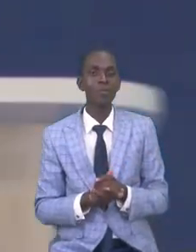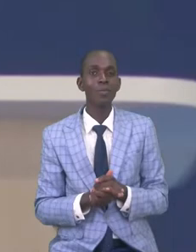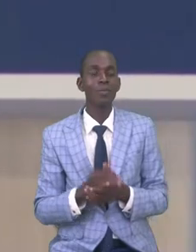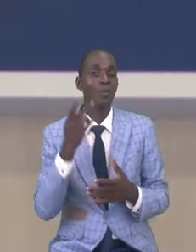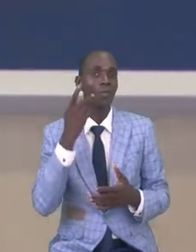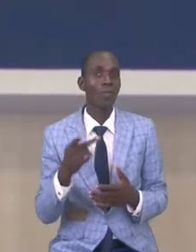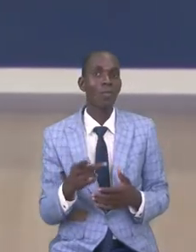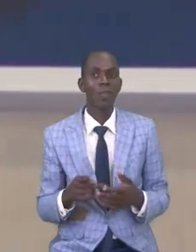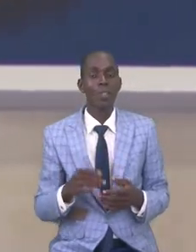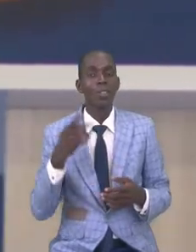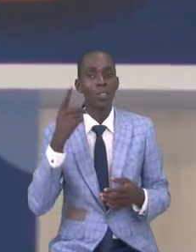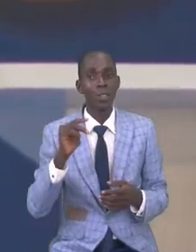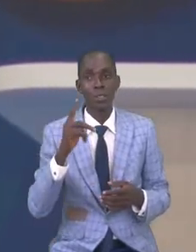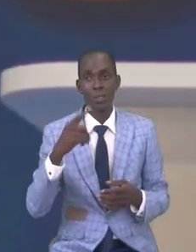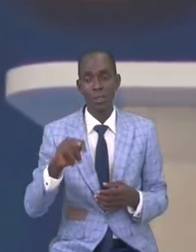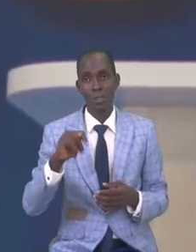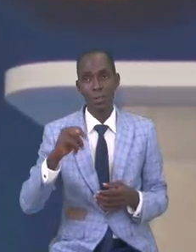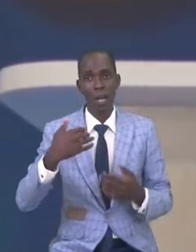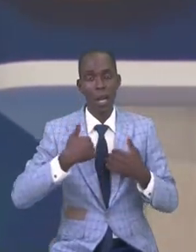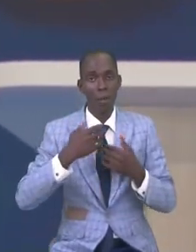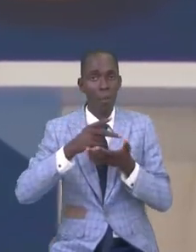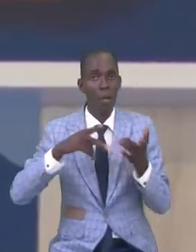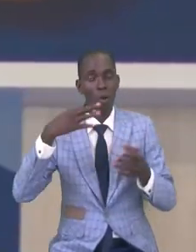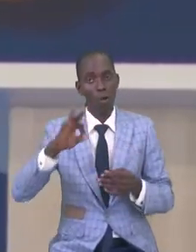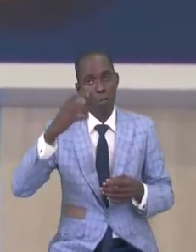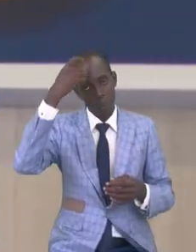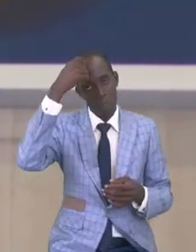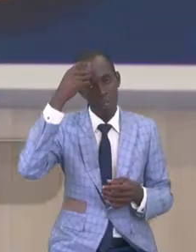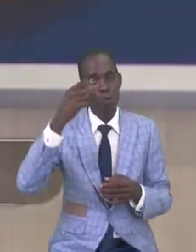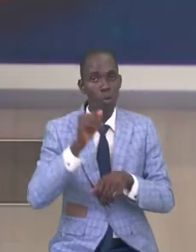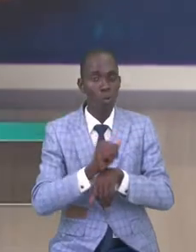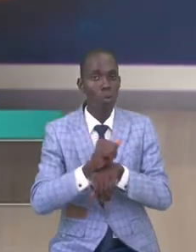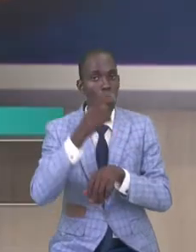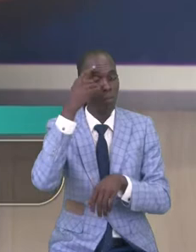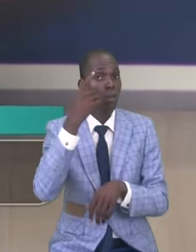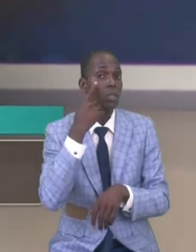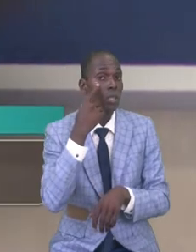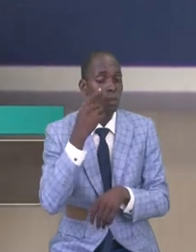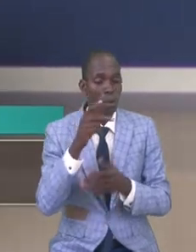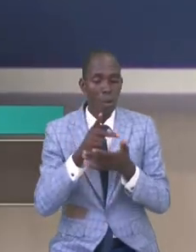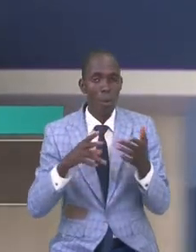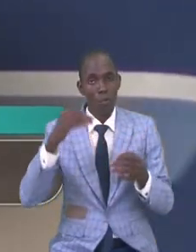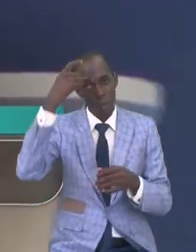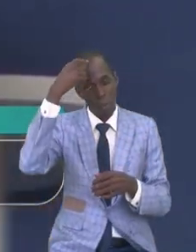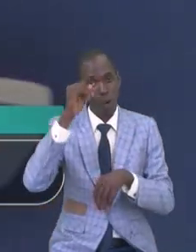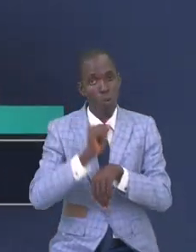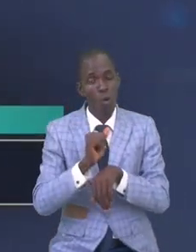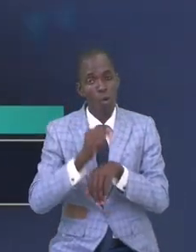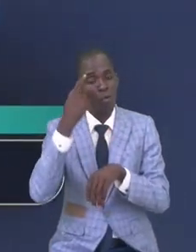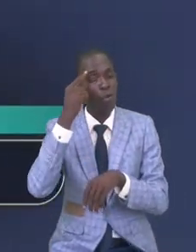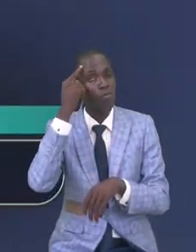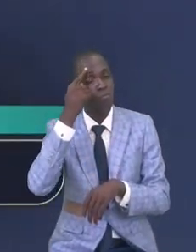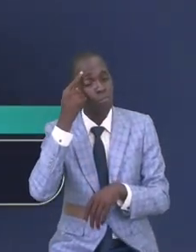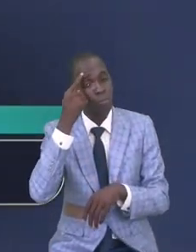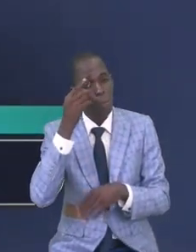of the brain for sight, the part of the brain for thinking, a part of the brain